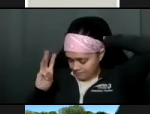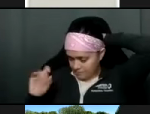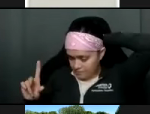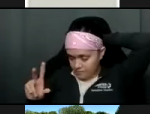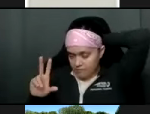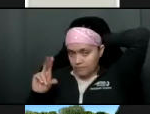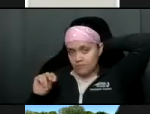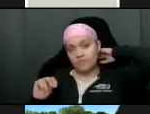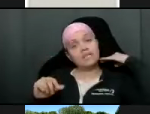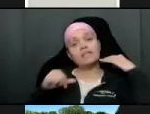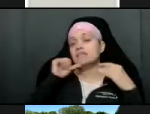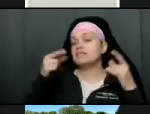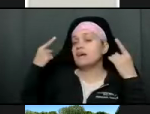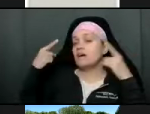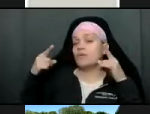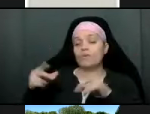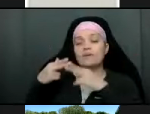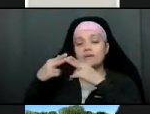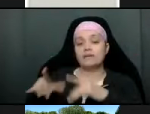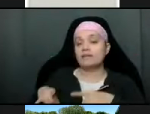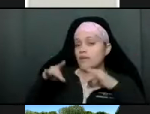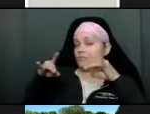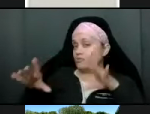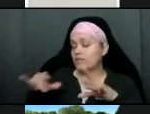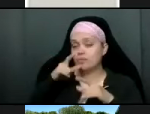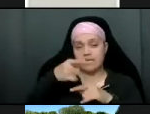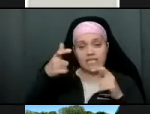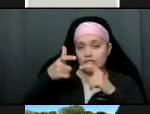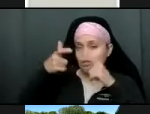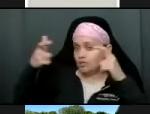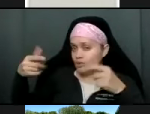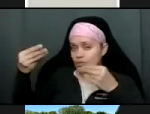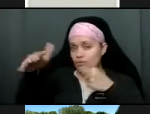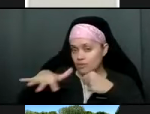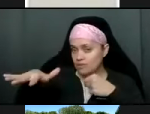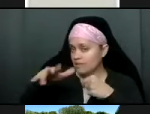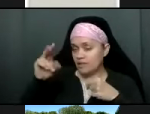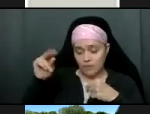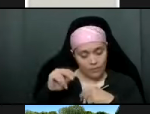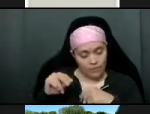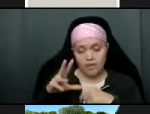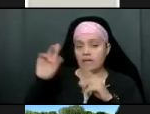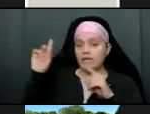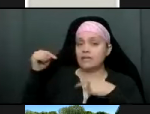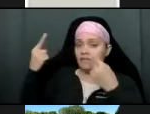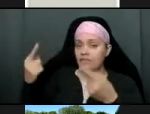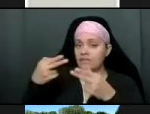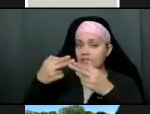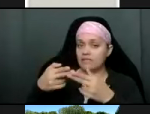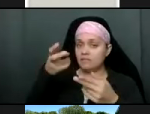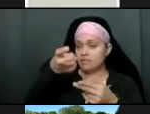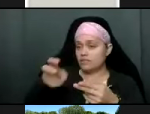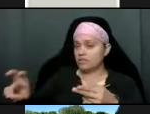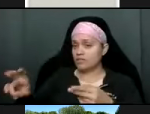that was not what we now call Australia. That was not this huge land. And eventually the name got shifted